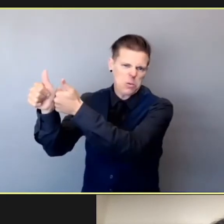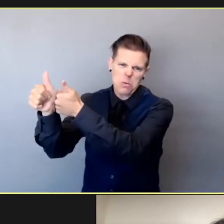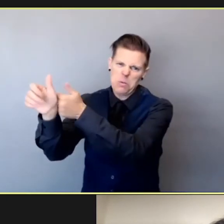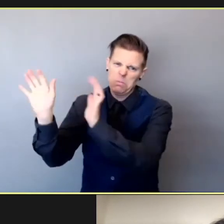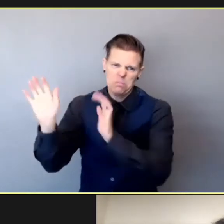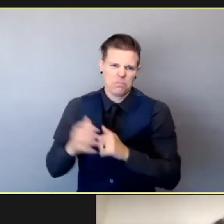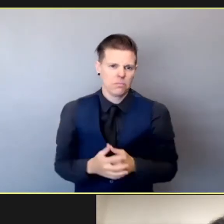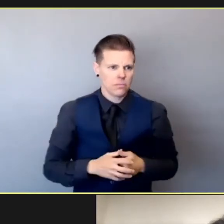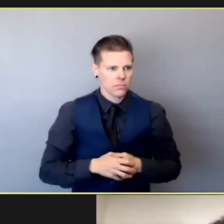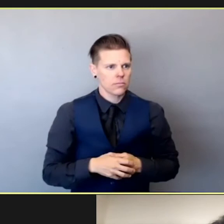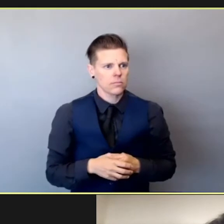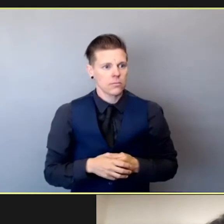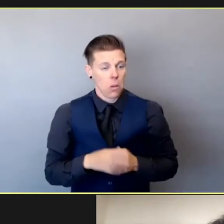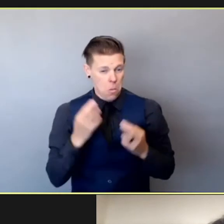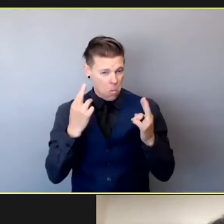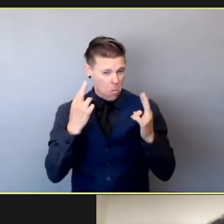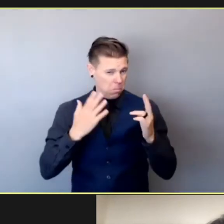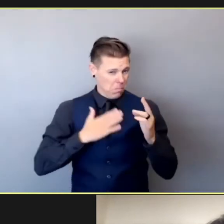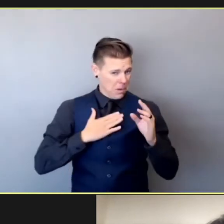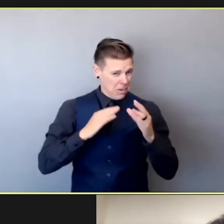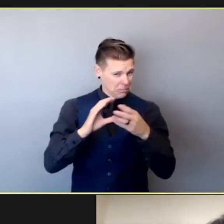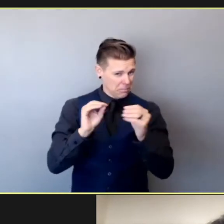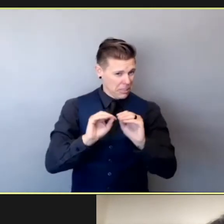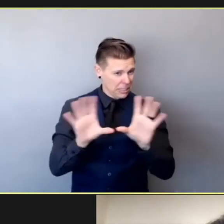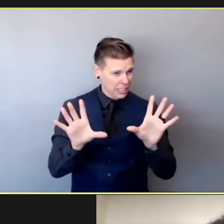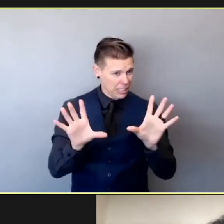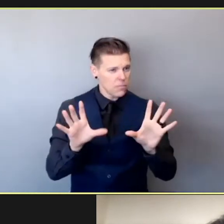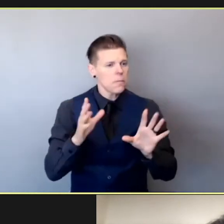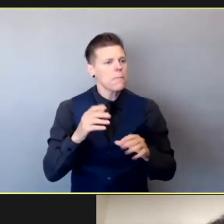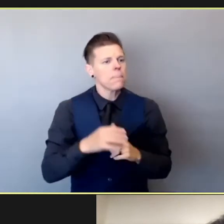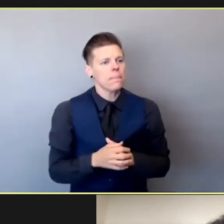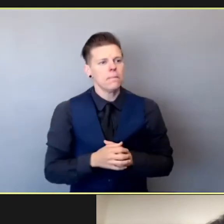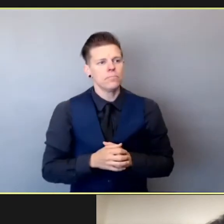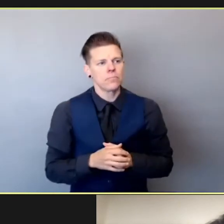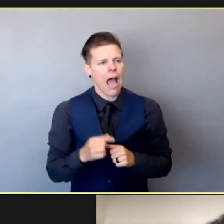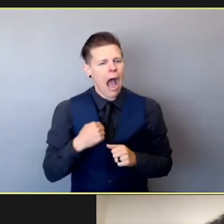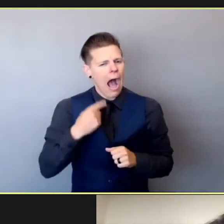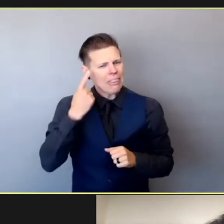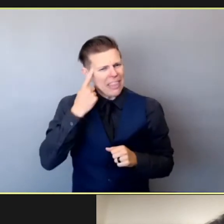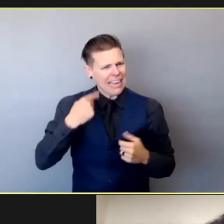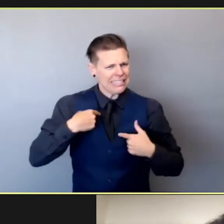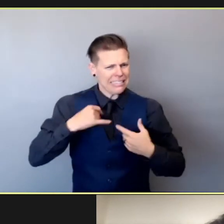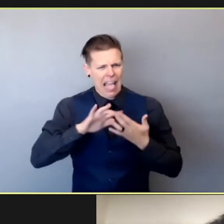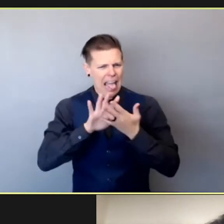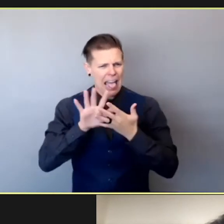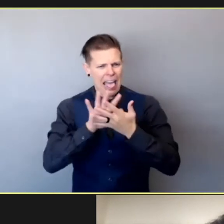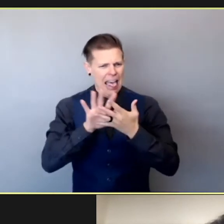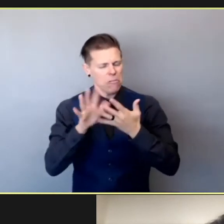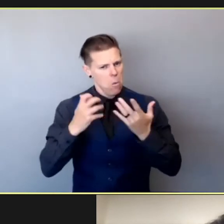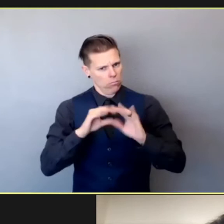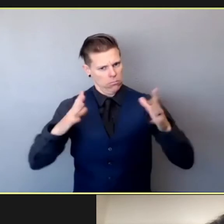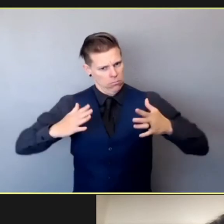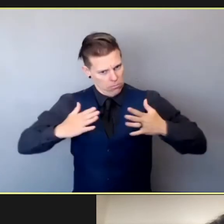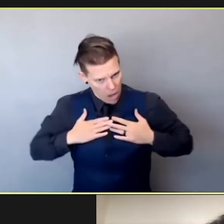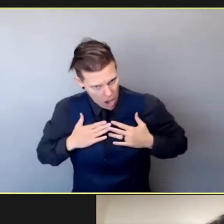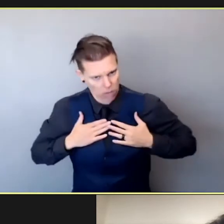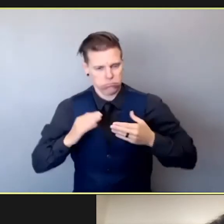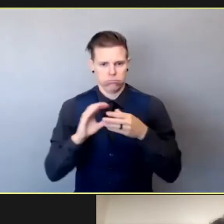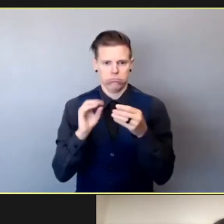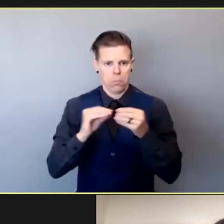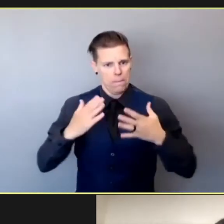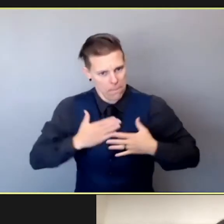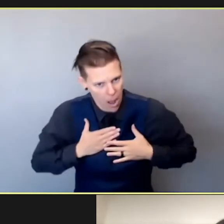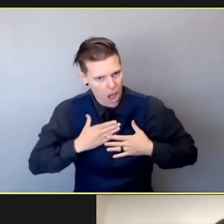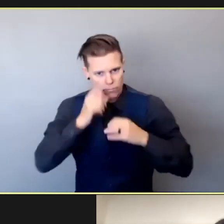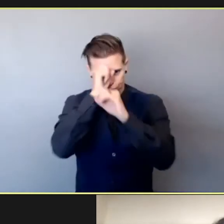Hopefully that covers it. But thanks for raising that, because I think I may have overemphasized the discussion in the modeling team and